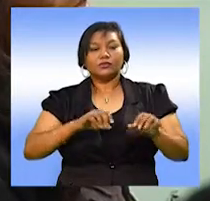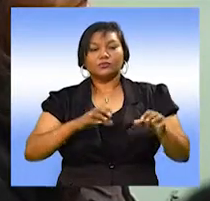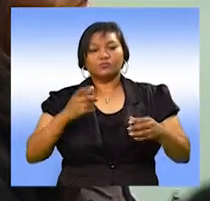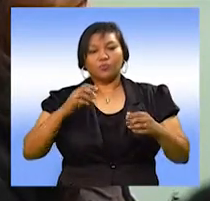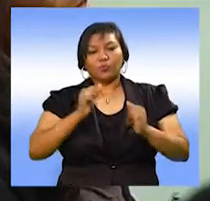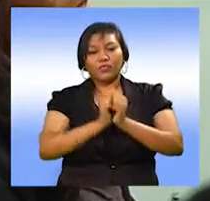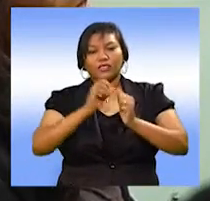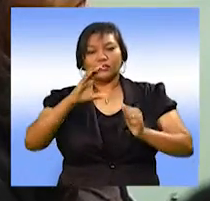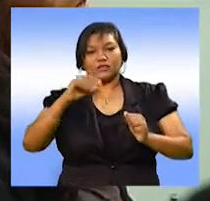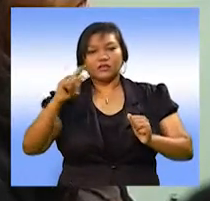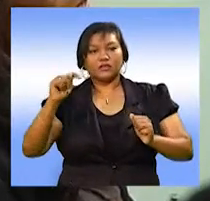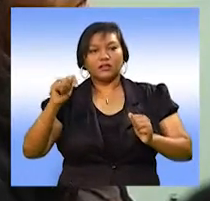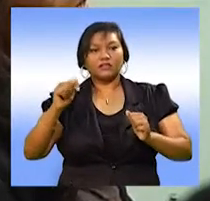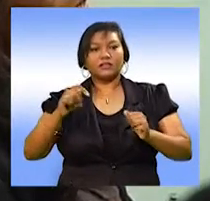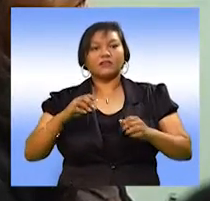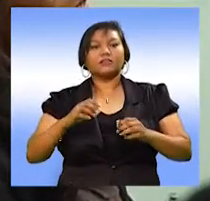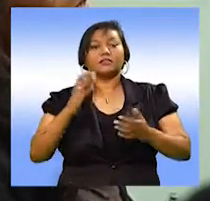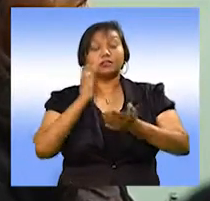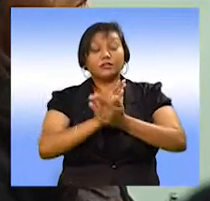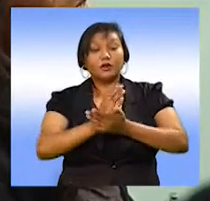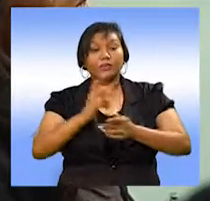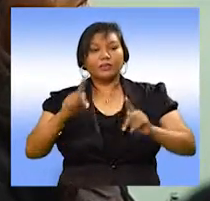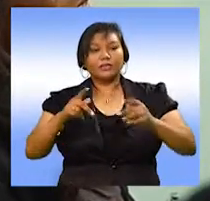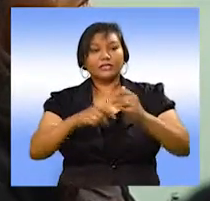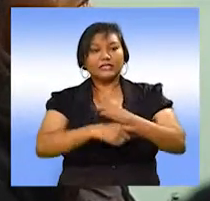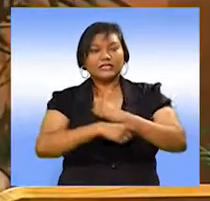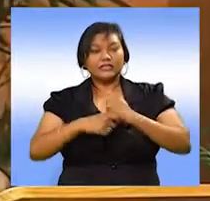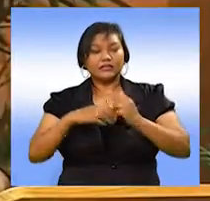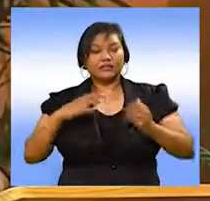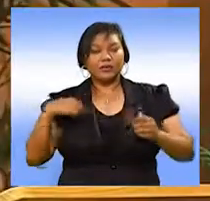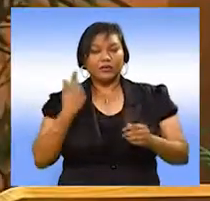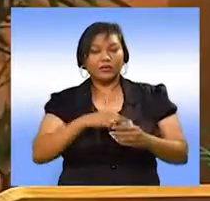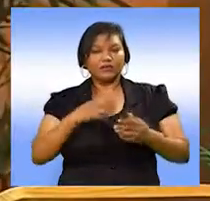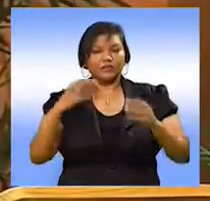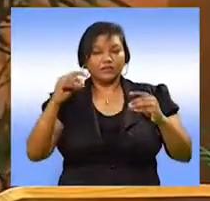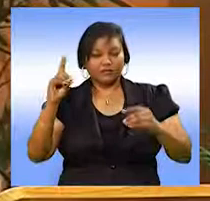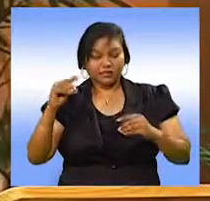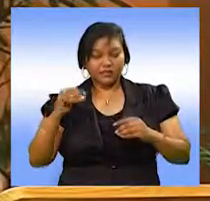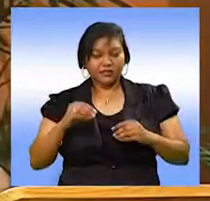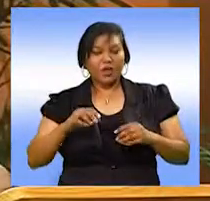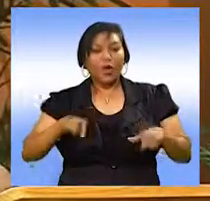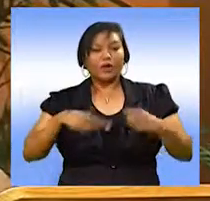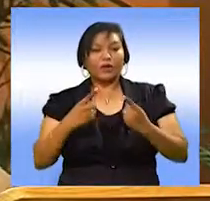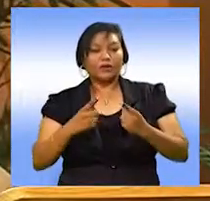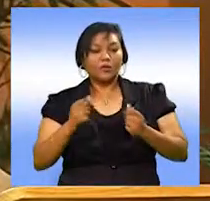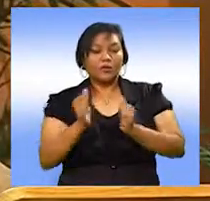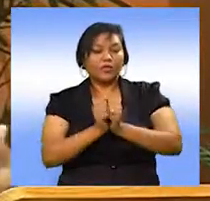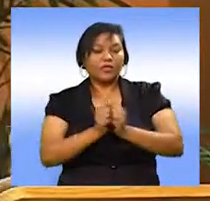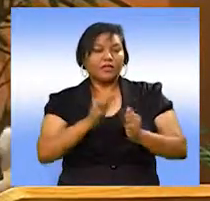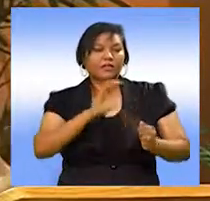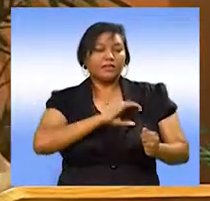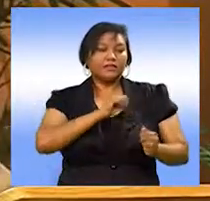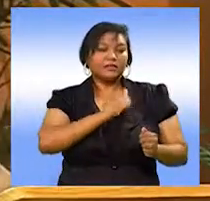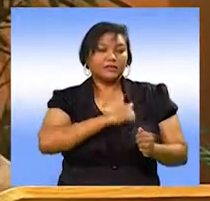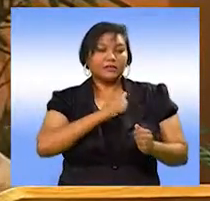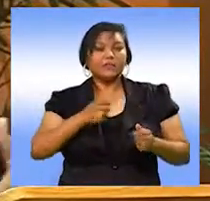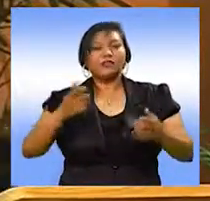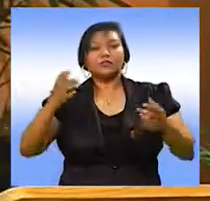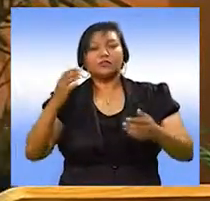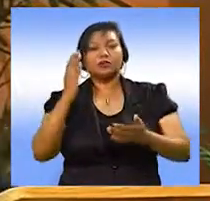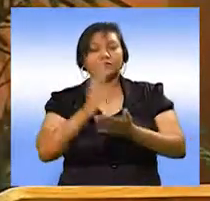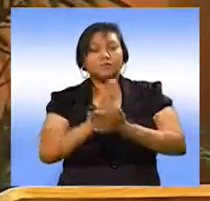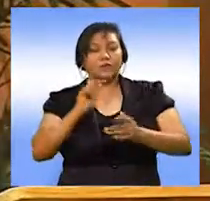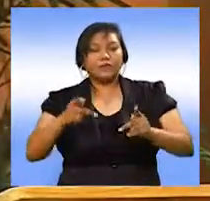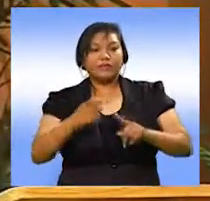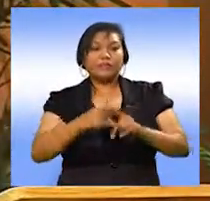TATT. I even said I would go myself with the police and army or whoever, just allow me to, and get it off the streets.